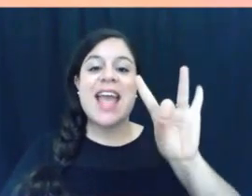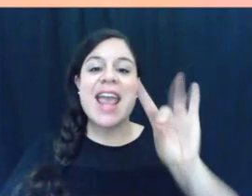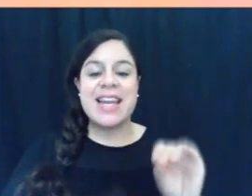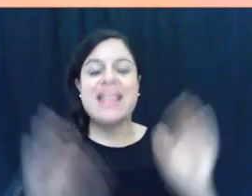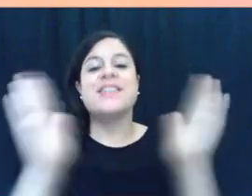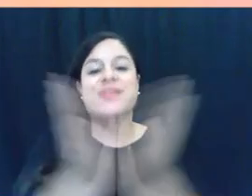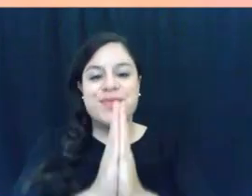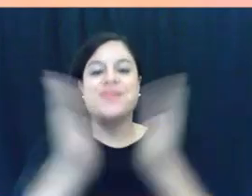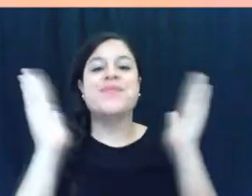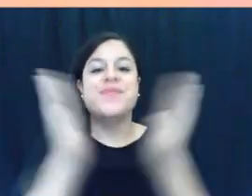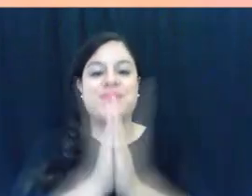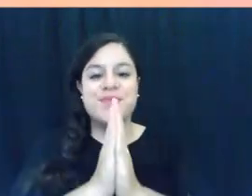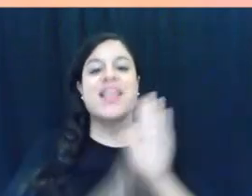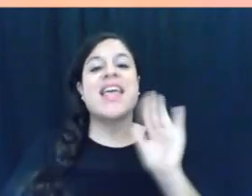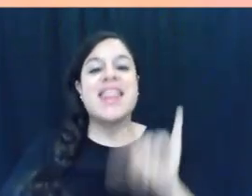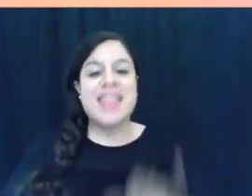71, 72, 73, 74, 75, 76, 77, 78, 79, 80.